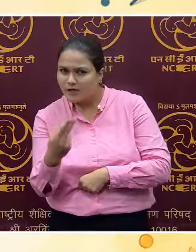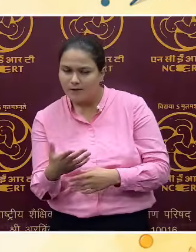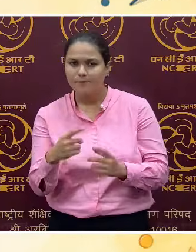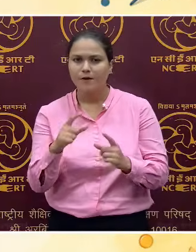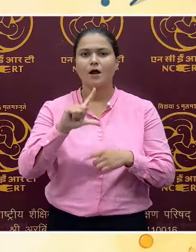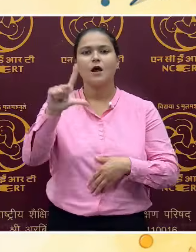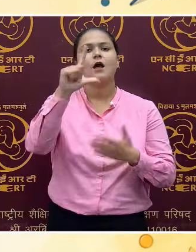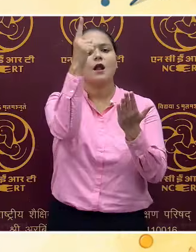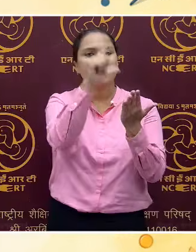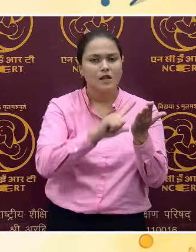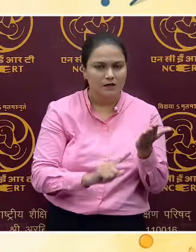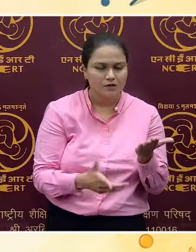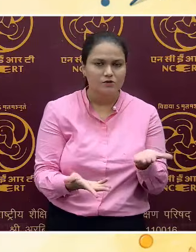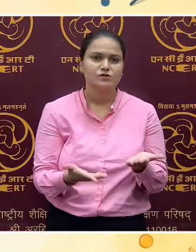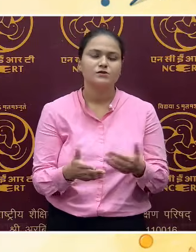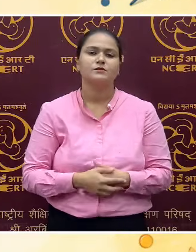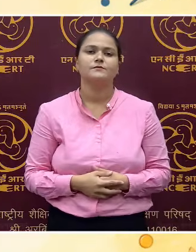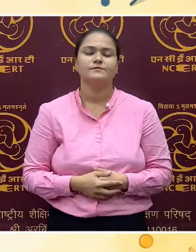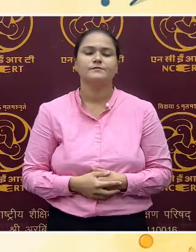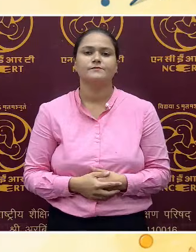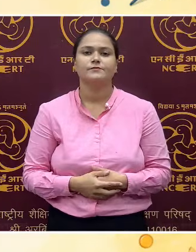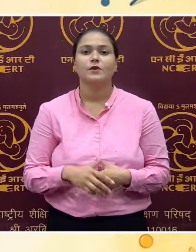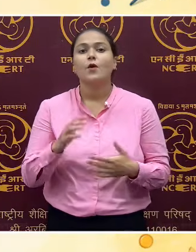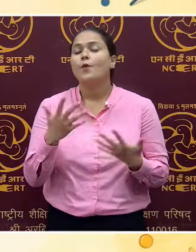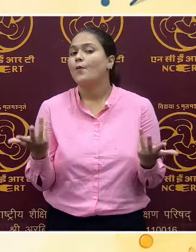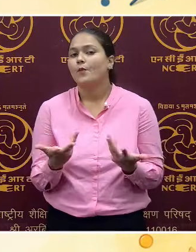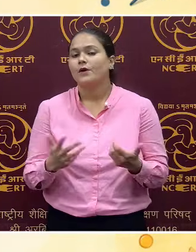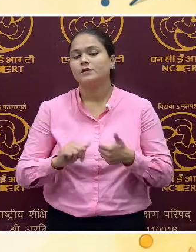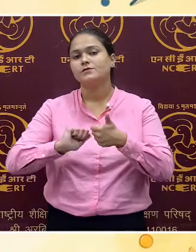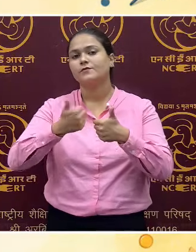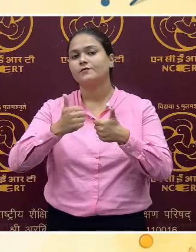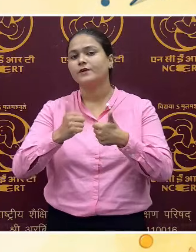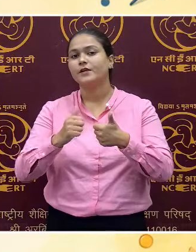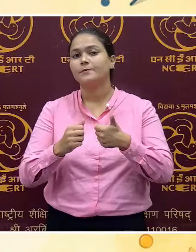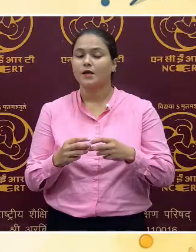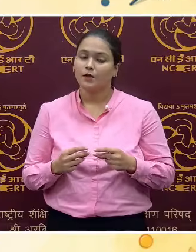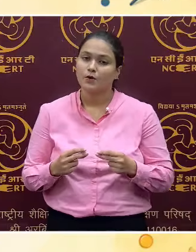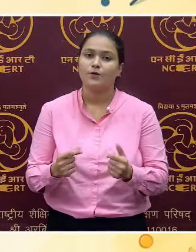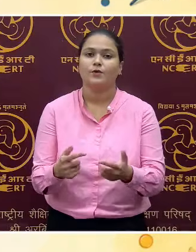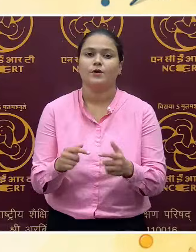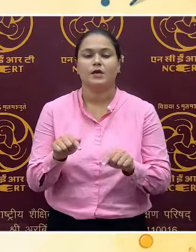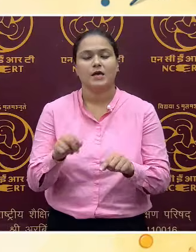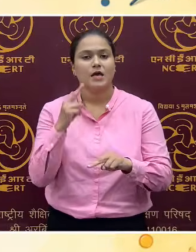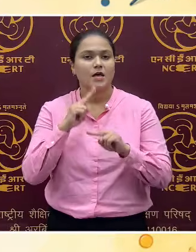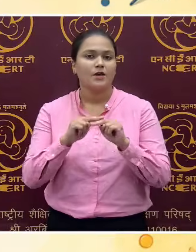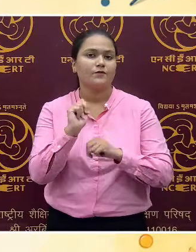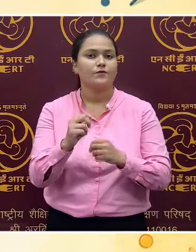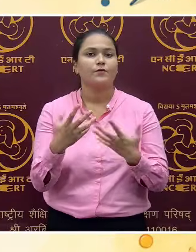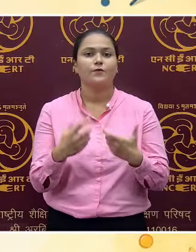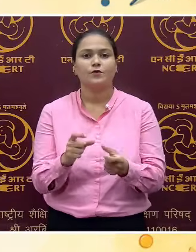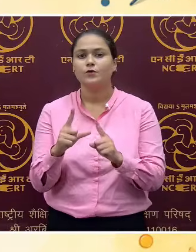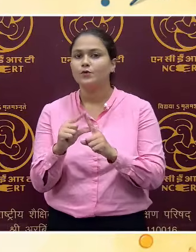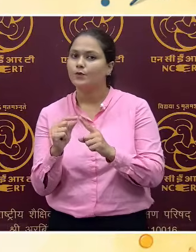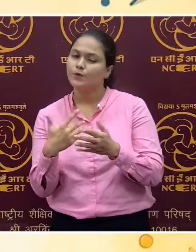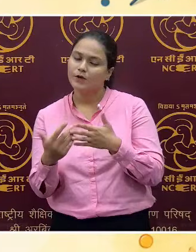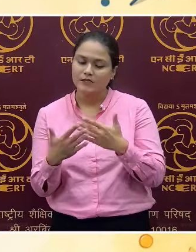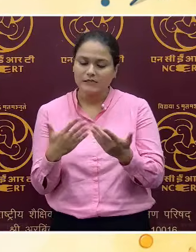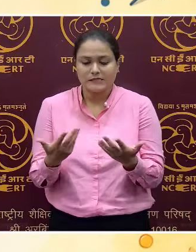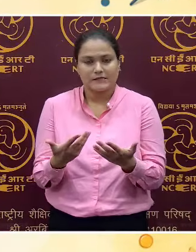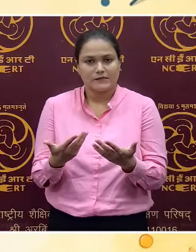literature, because you get feedback in real time. And feedback in real time helps us improve